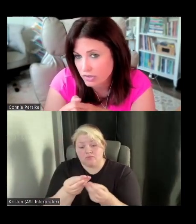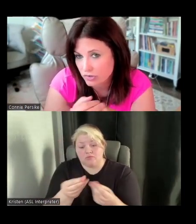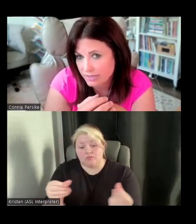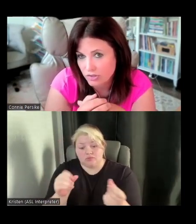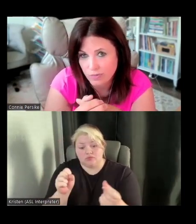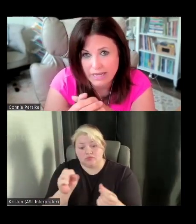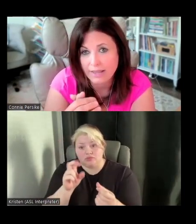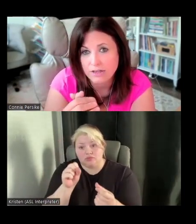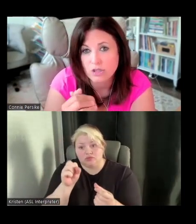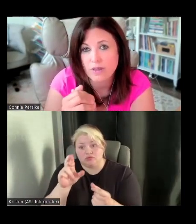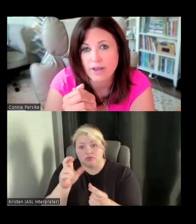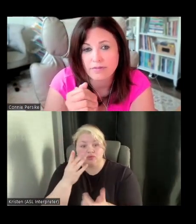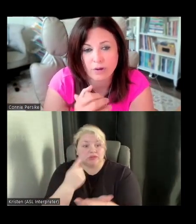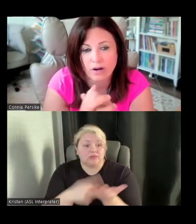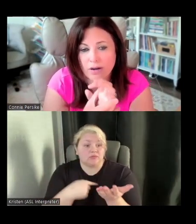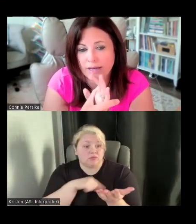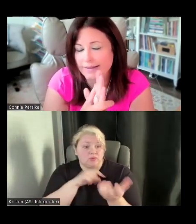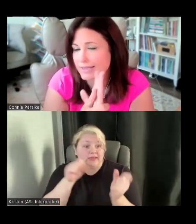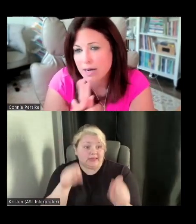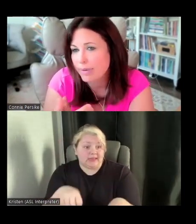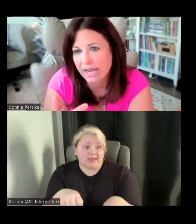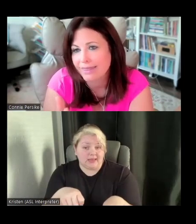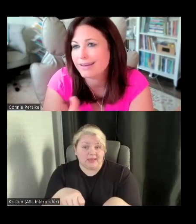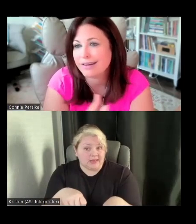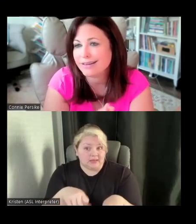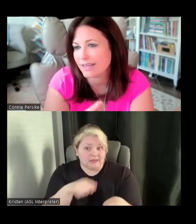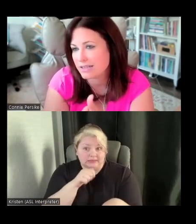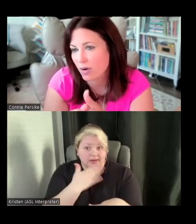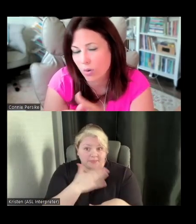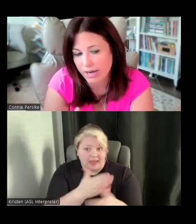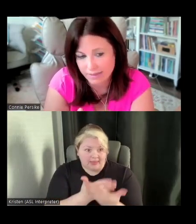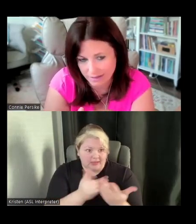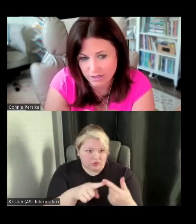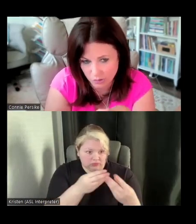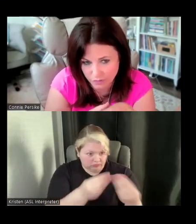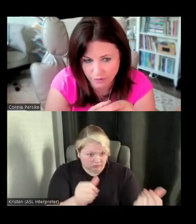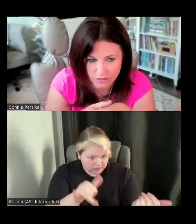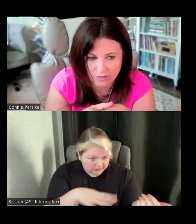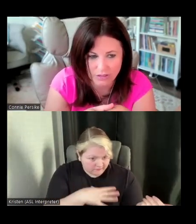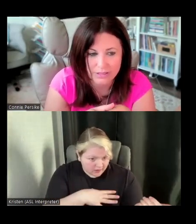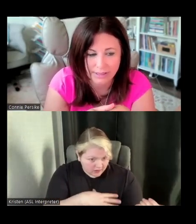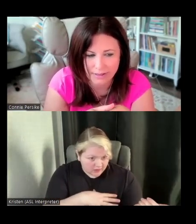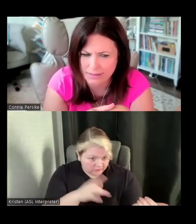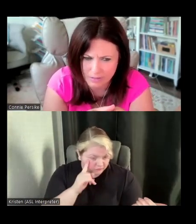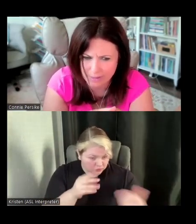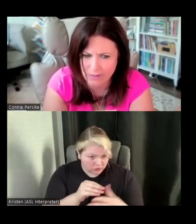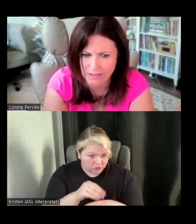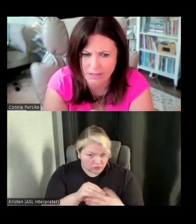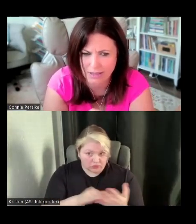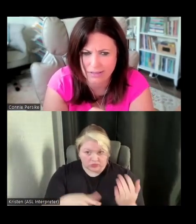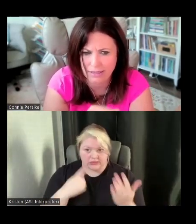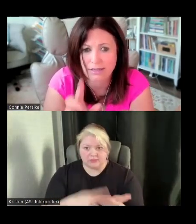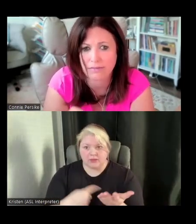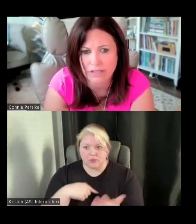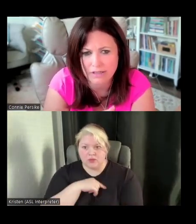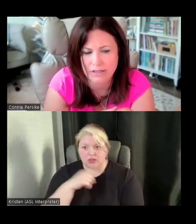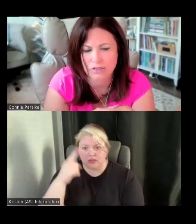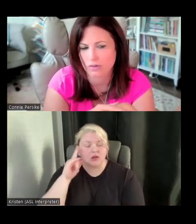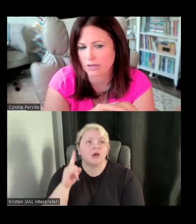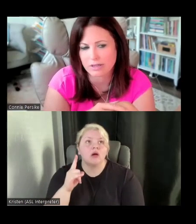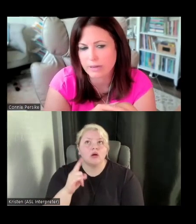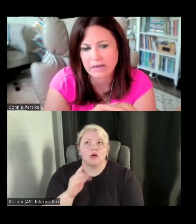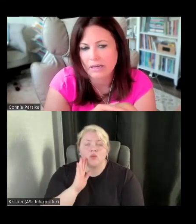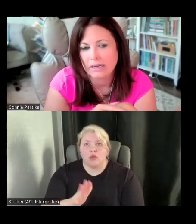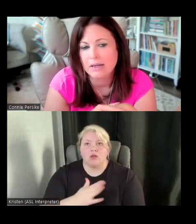There's some stressors we can do that for. That's not a bad thing. That's an okay thing to do for students. I think sometimes we think that's like giving in to